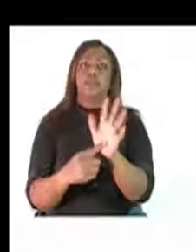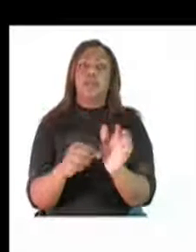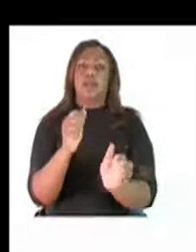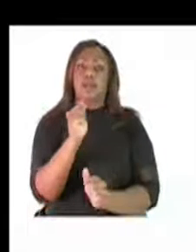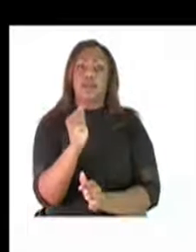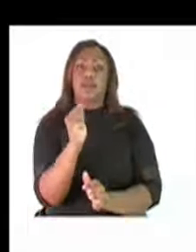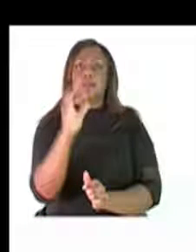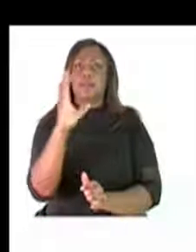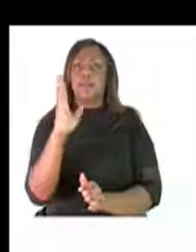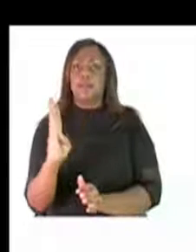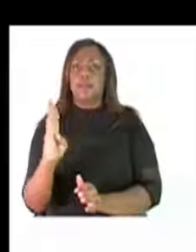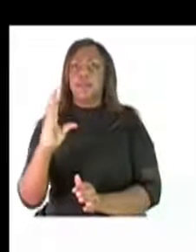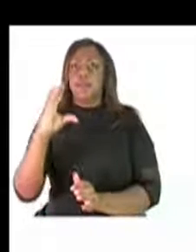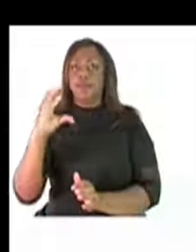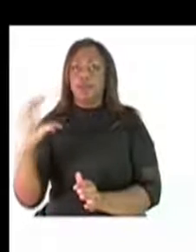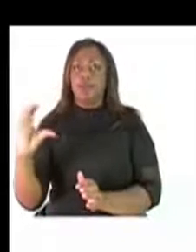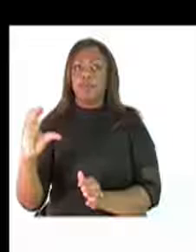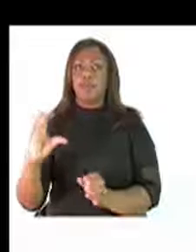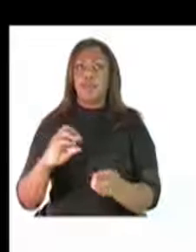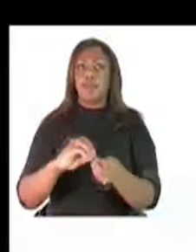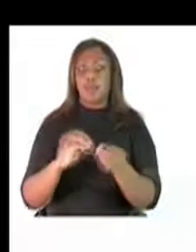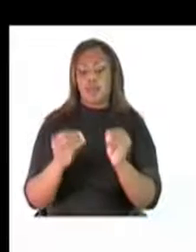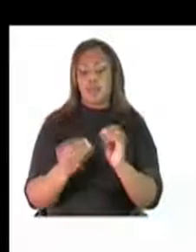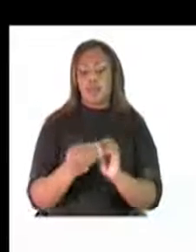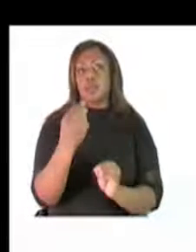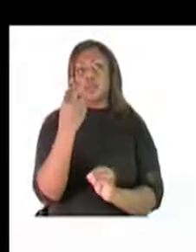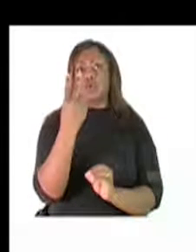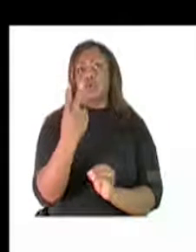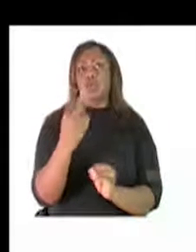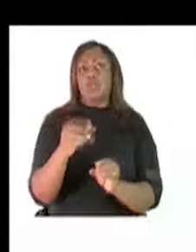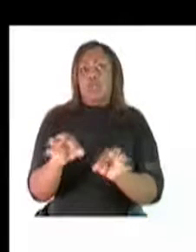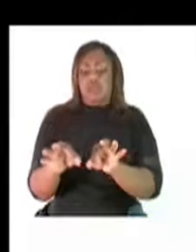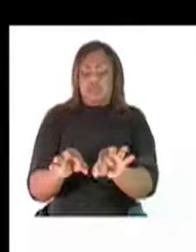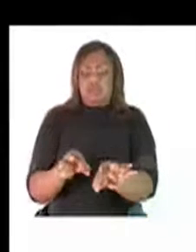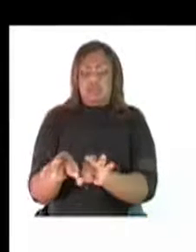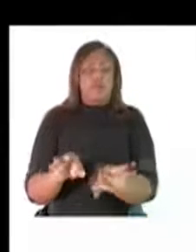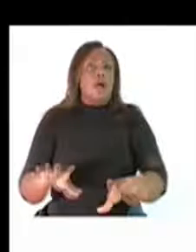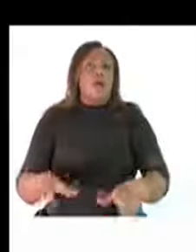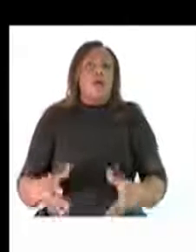them. Number 2, describe ways on how to